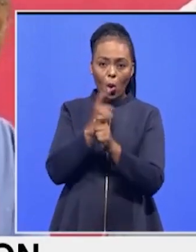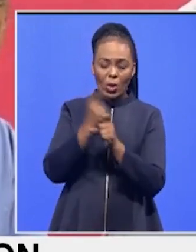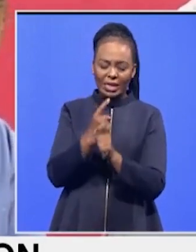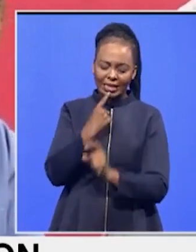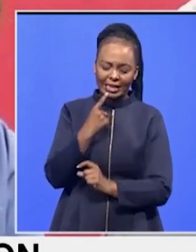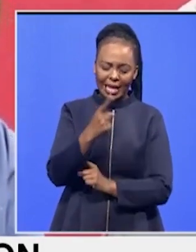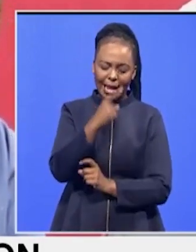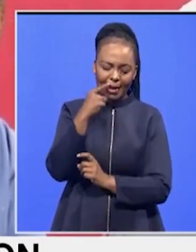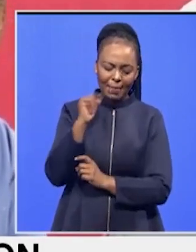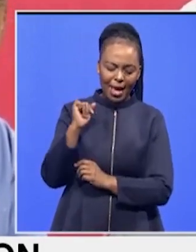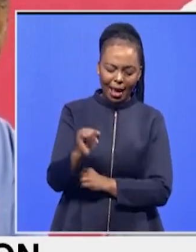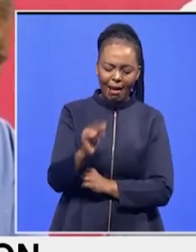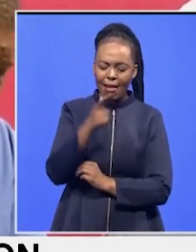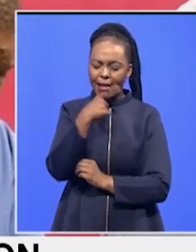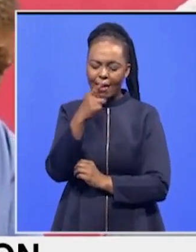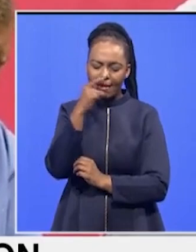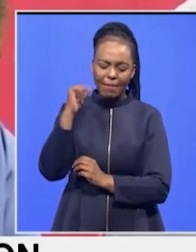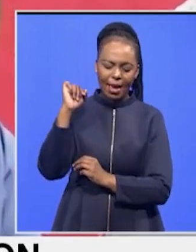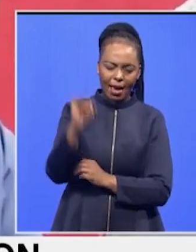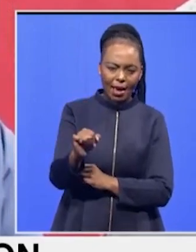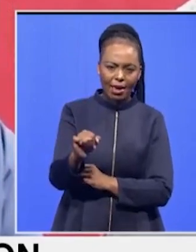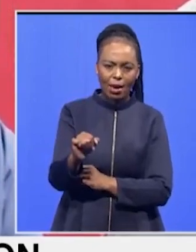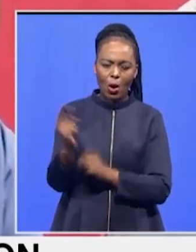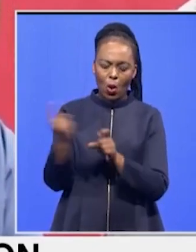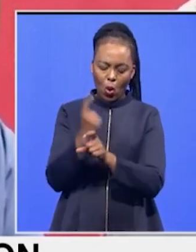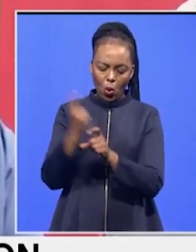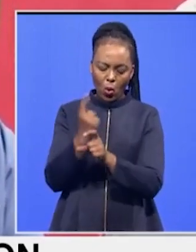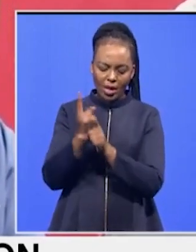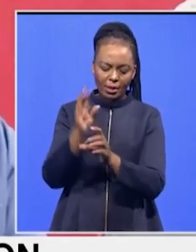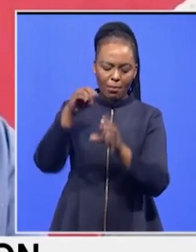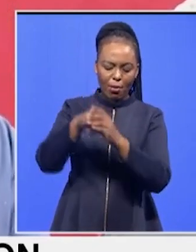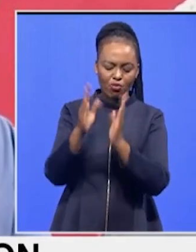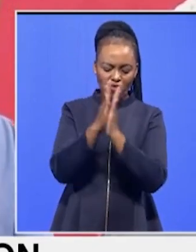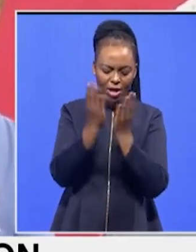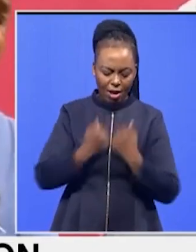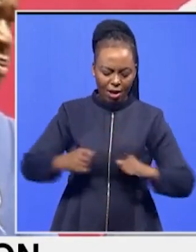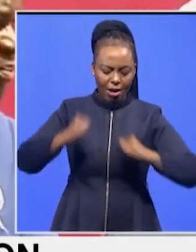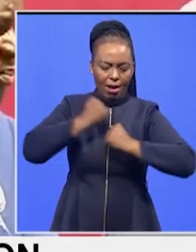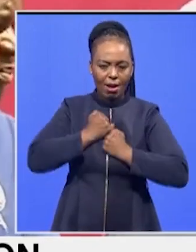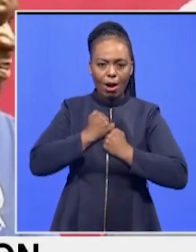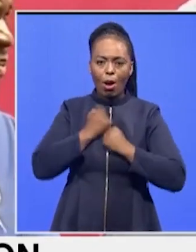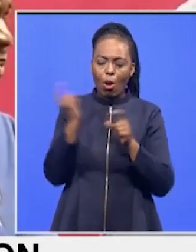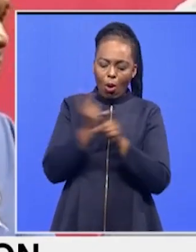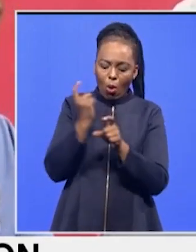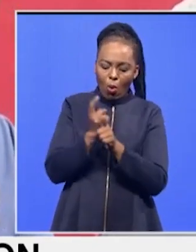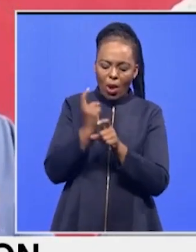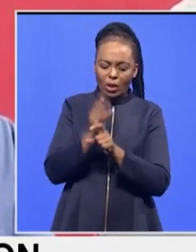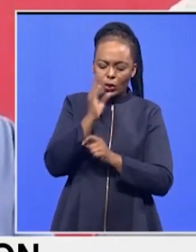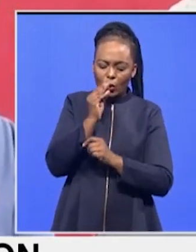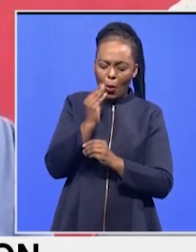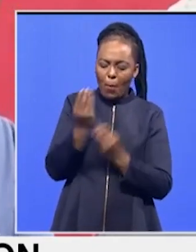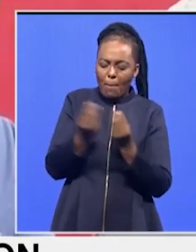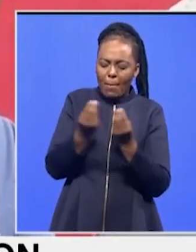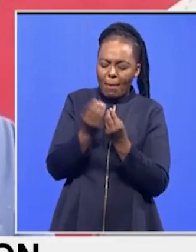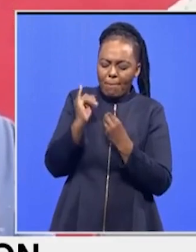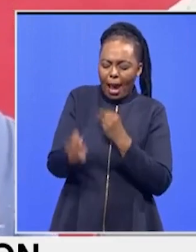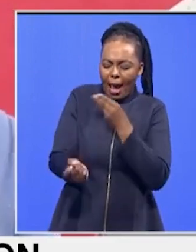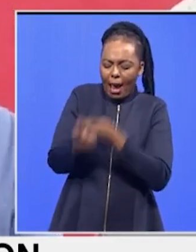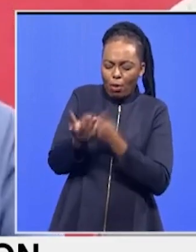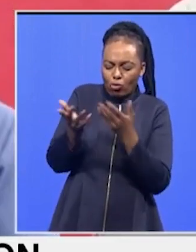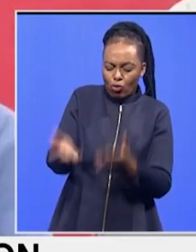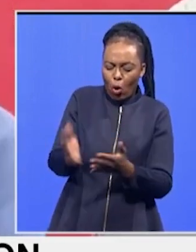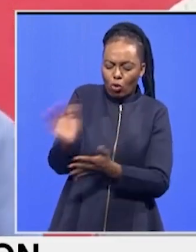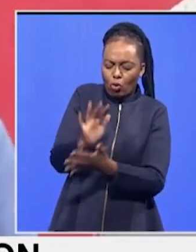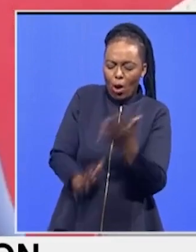and every time we raise her plight, and every time we talk about her terrible fate,